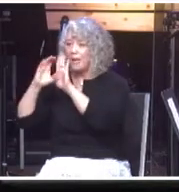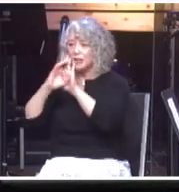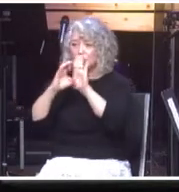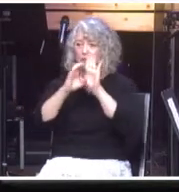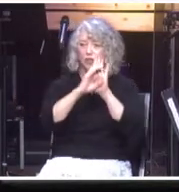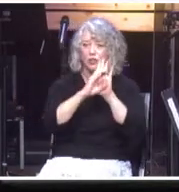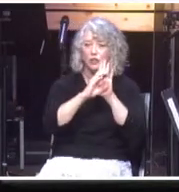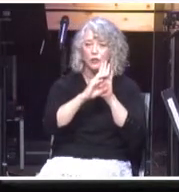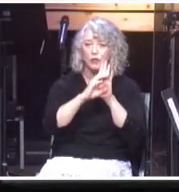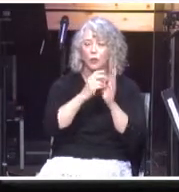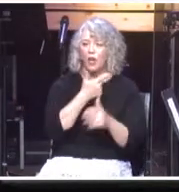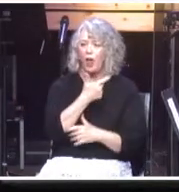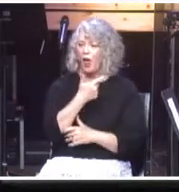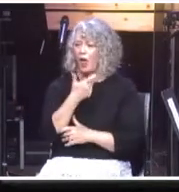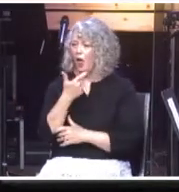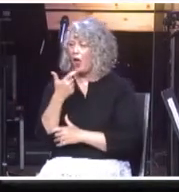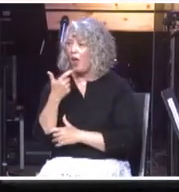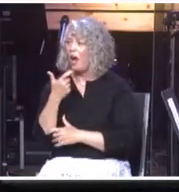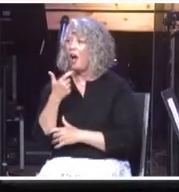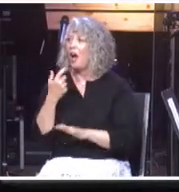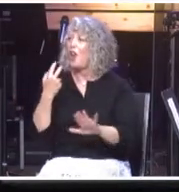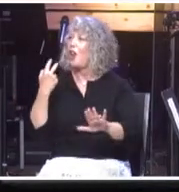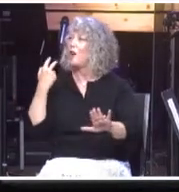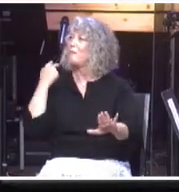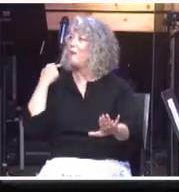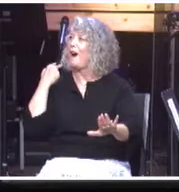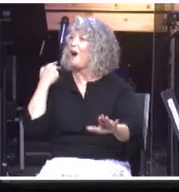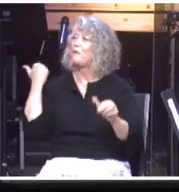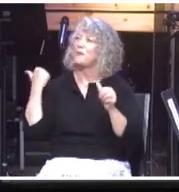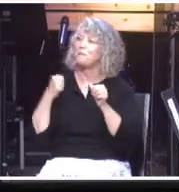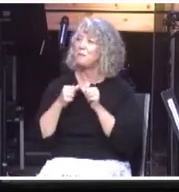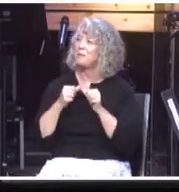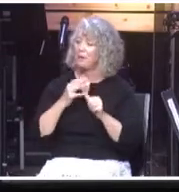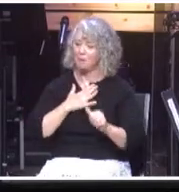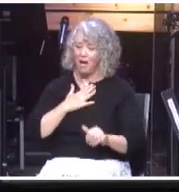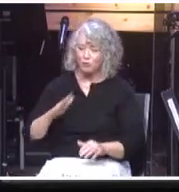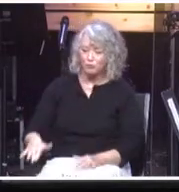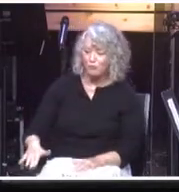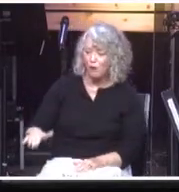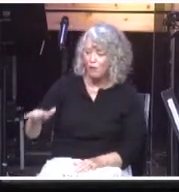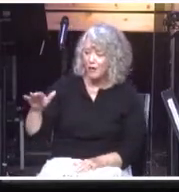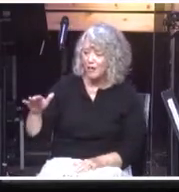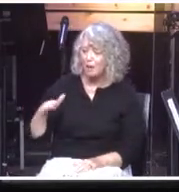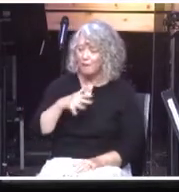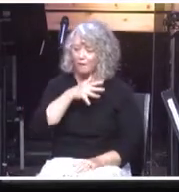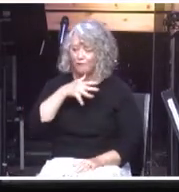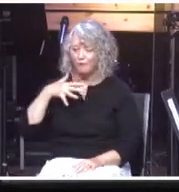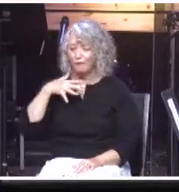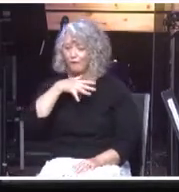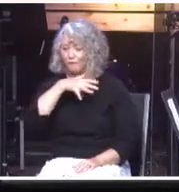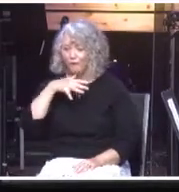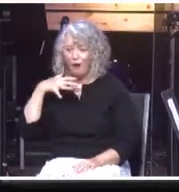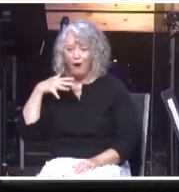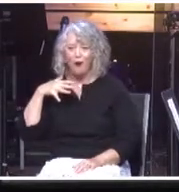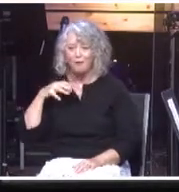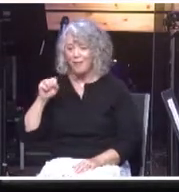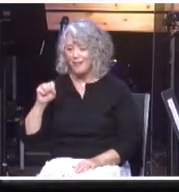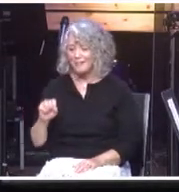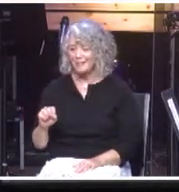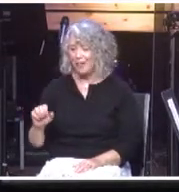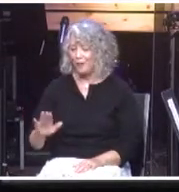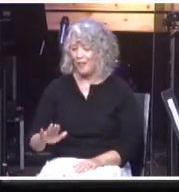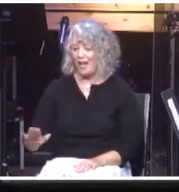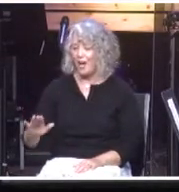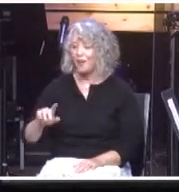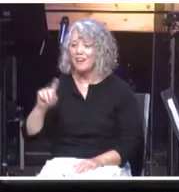presented there takes me back to the earliest days of my childhood. You know, when I lived on a farm in the very southern tip of